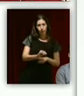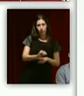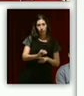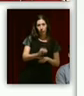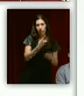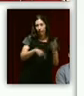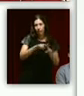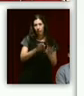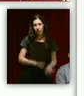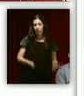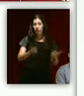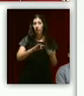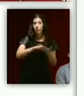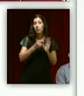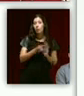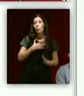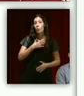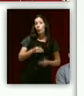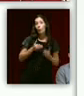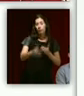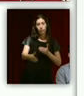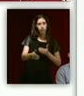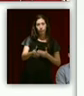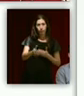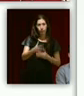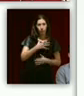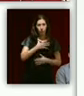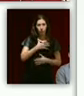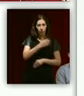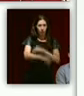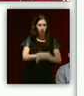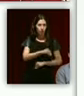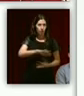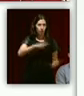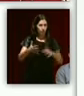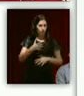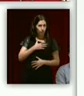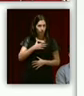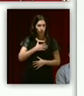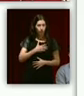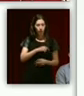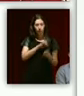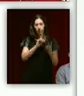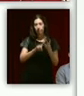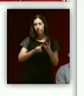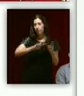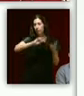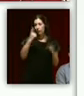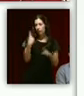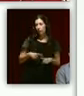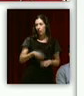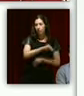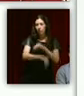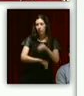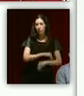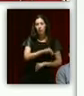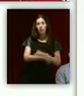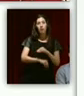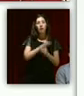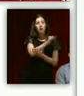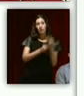cost. So this is perhaps a non-sustainable solution. Another element